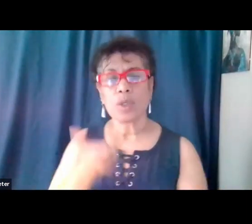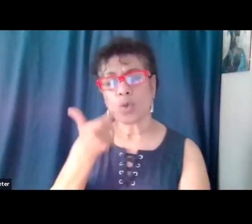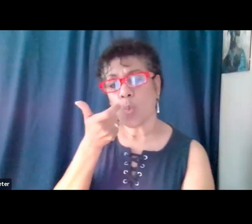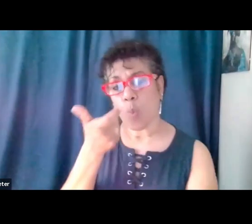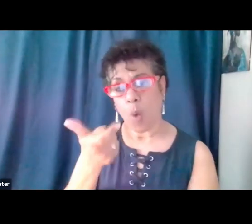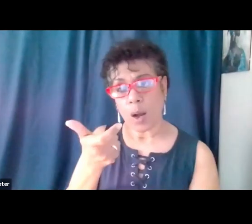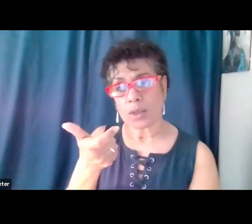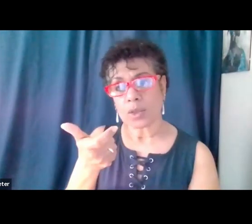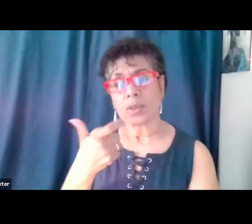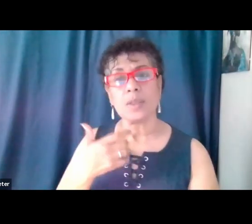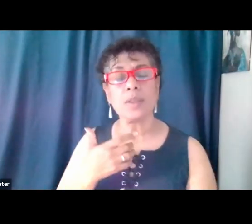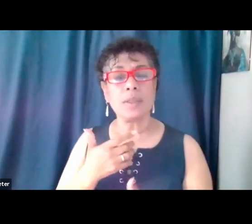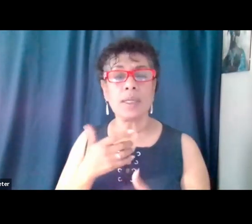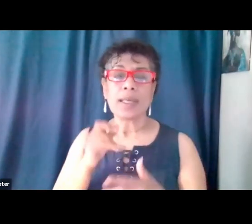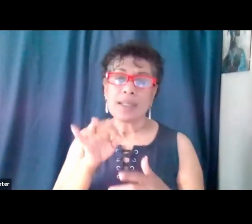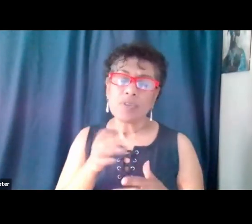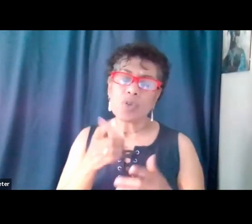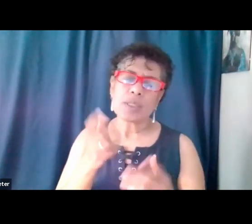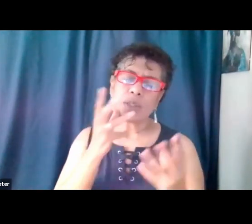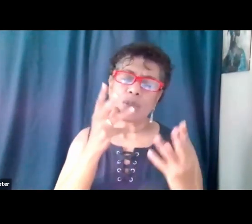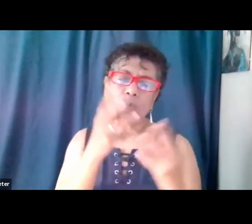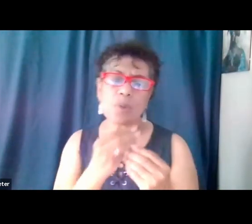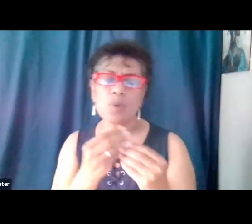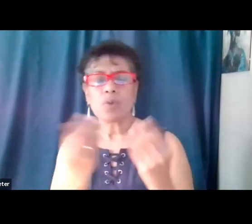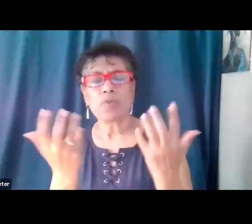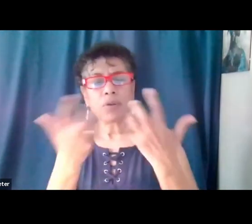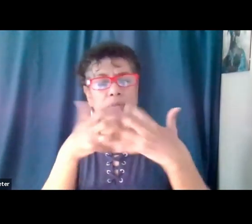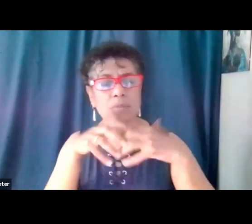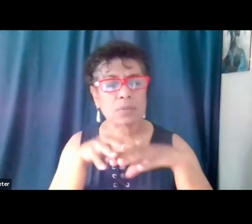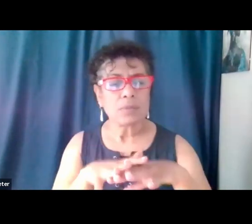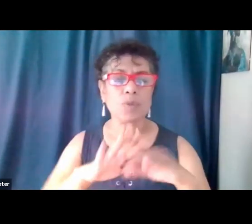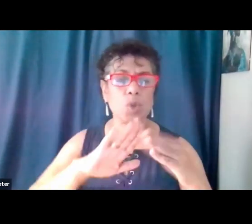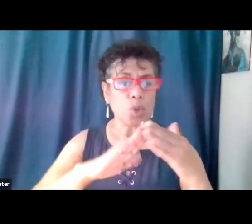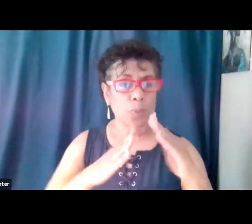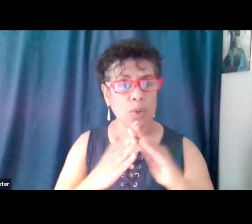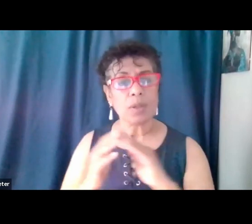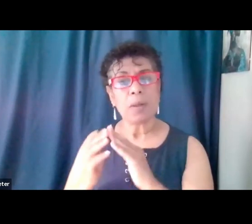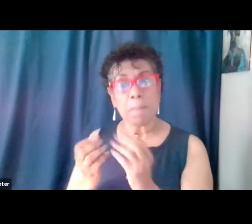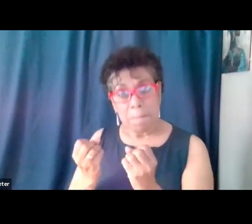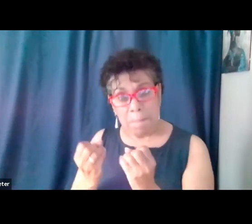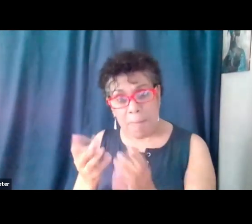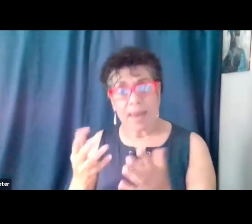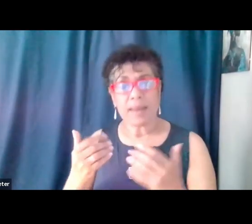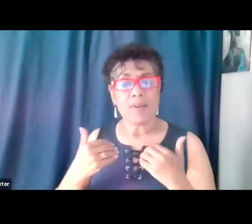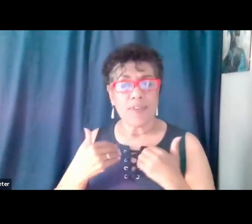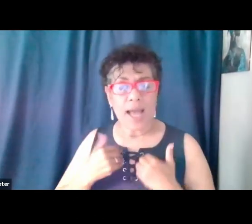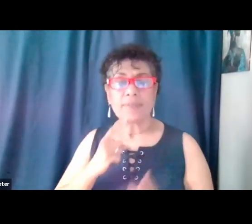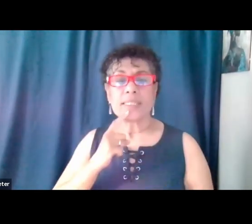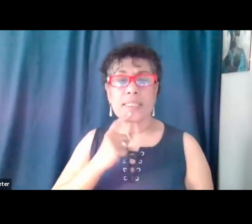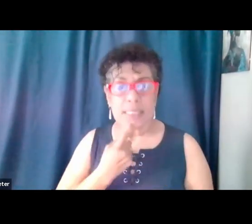performance that you are viewing this beautifully integrated community that many of us are living with serious mental